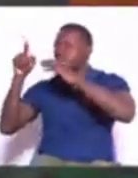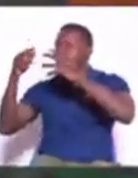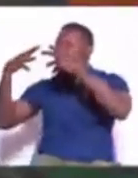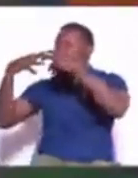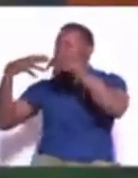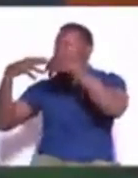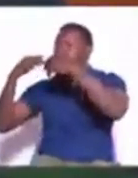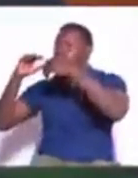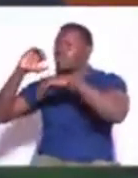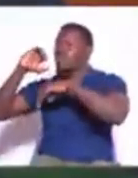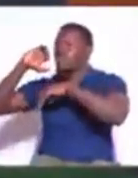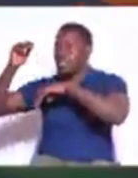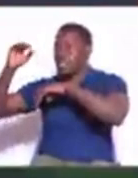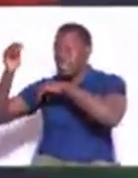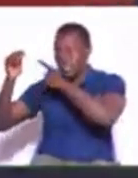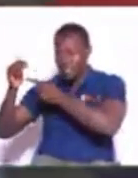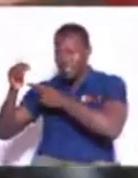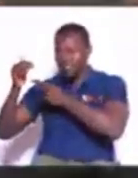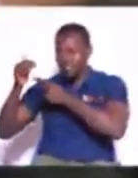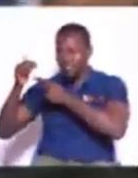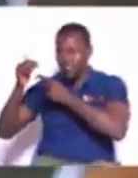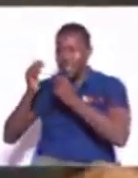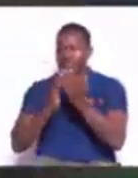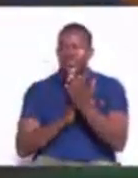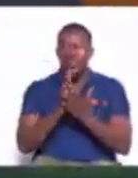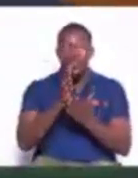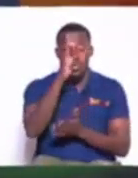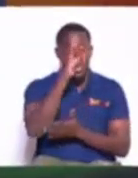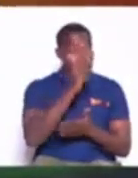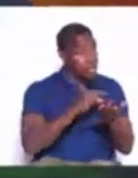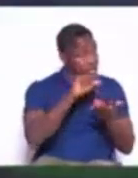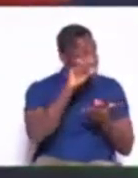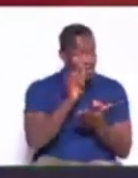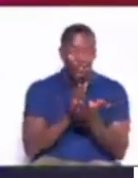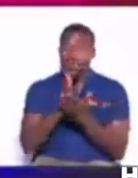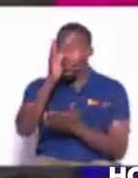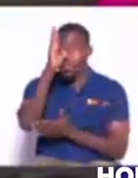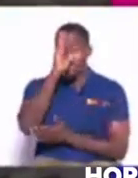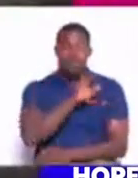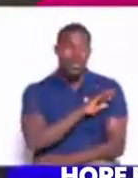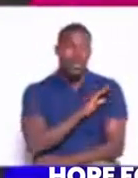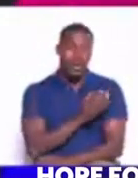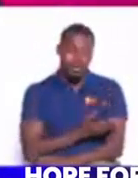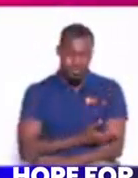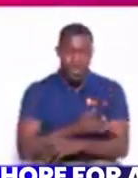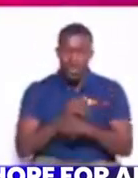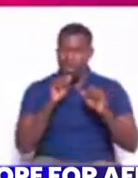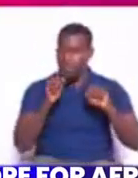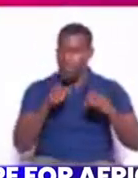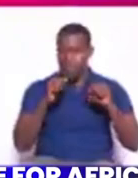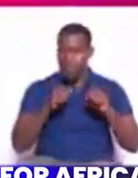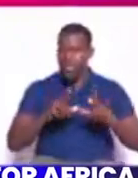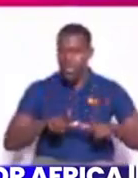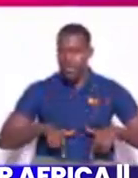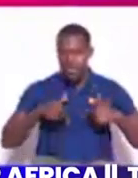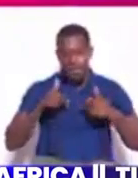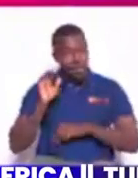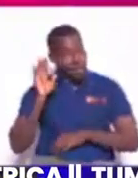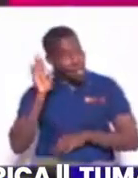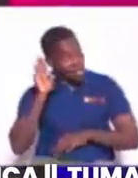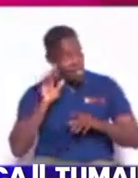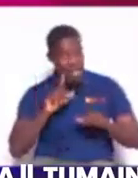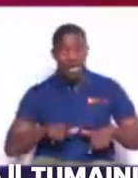may enter in by his grace, through his power. We can live obedient lives. However weak you feel, he